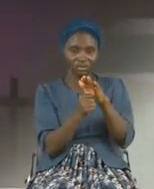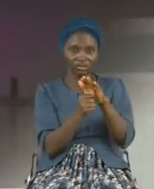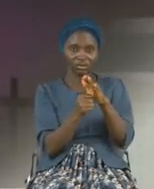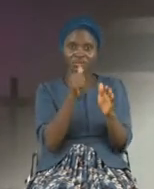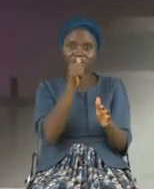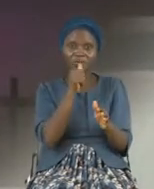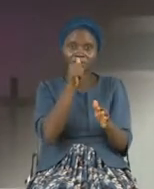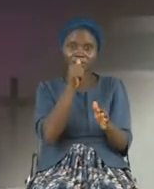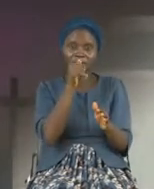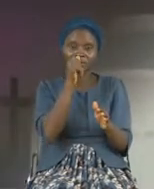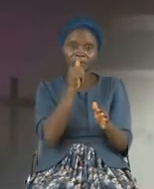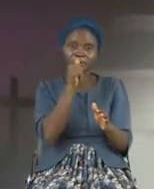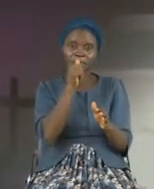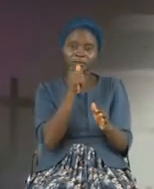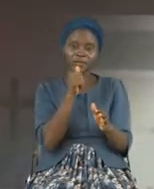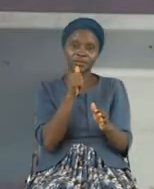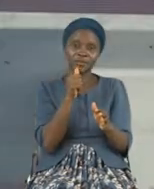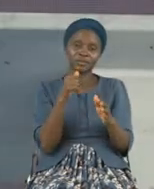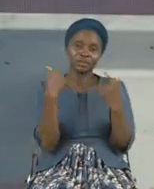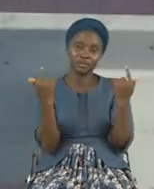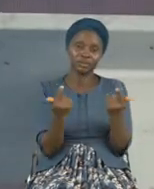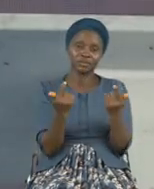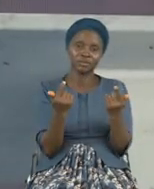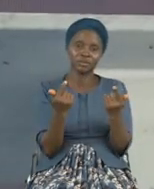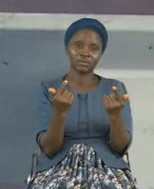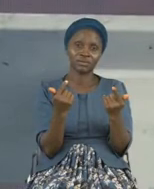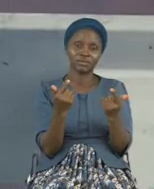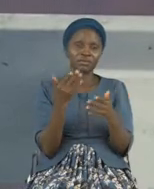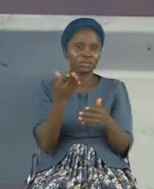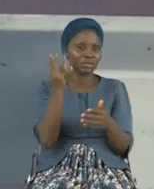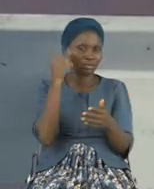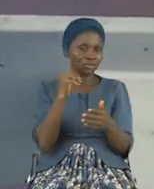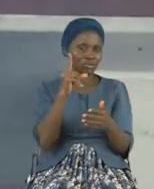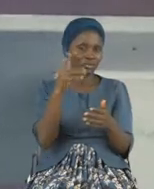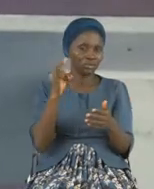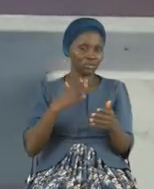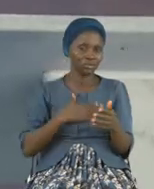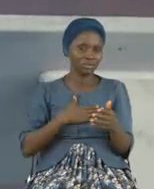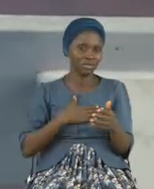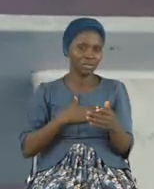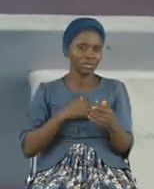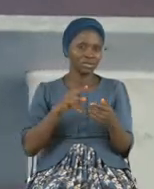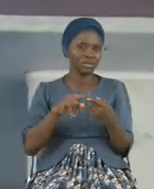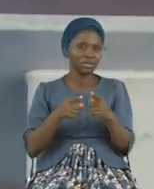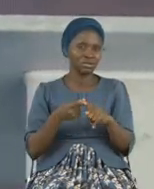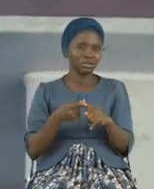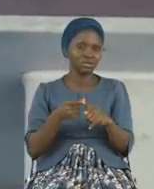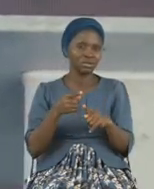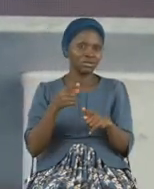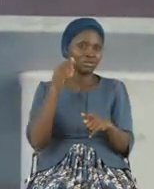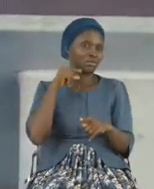was one of my fellow ministers, but not in deeper